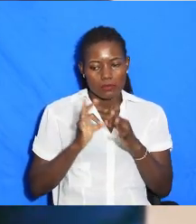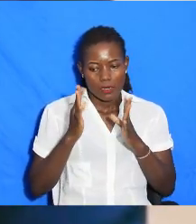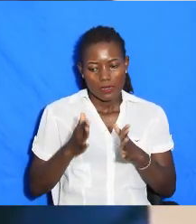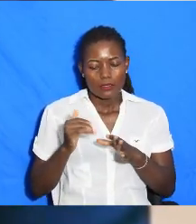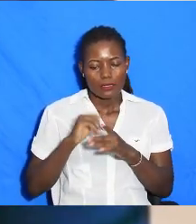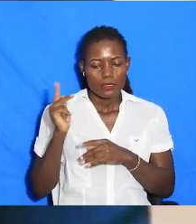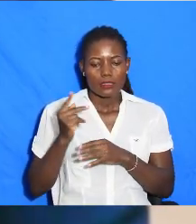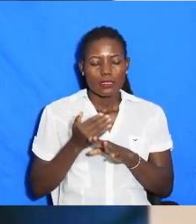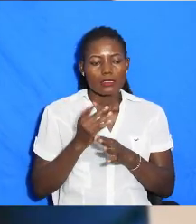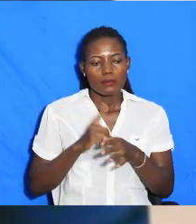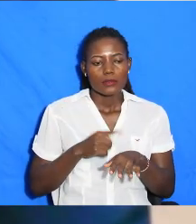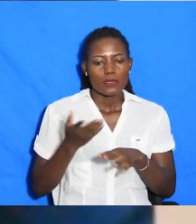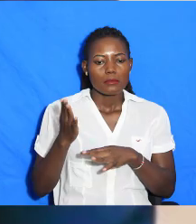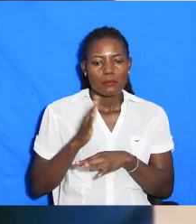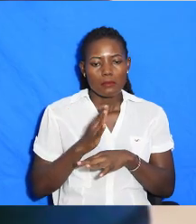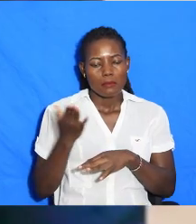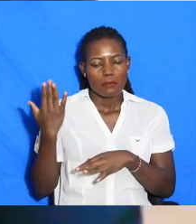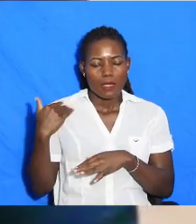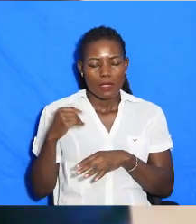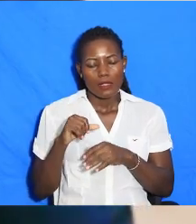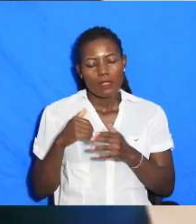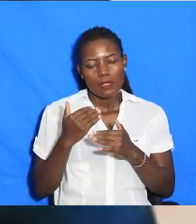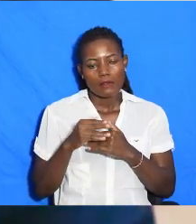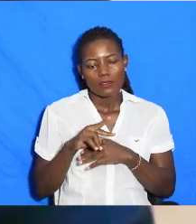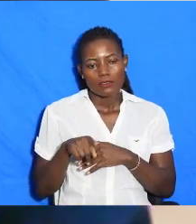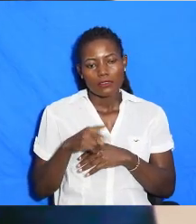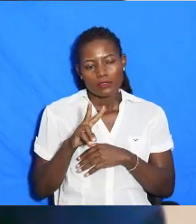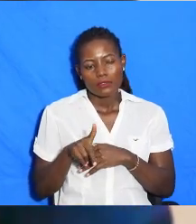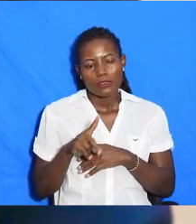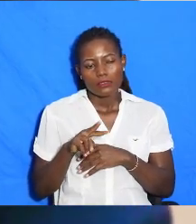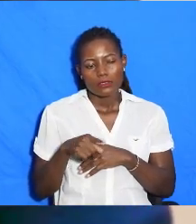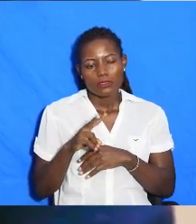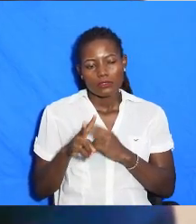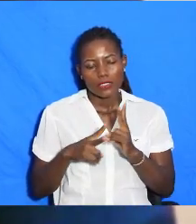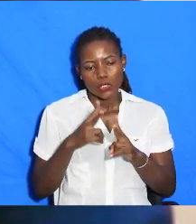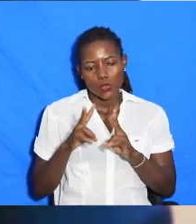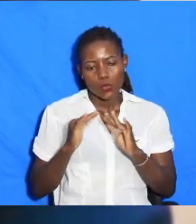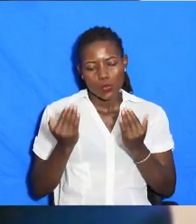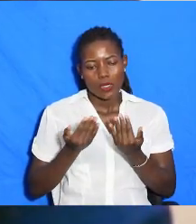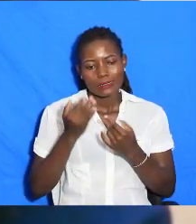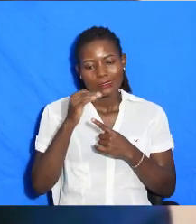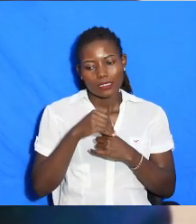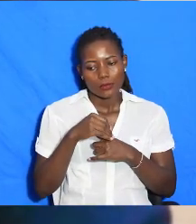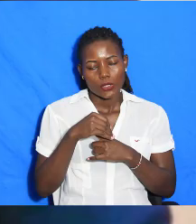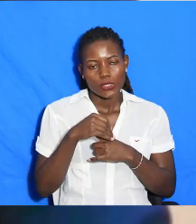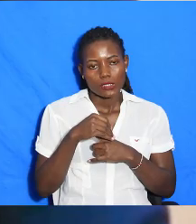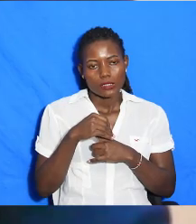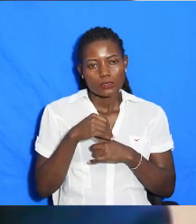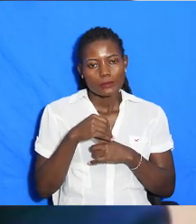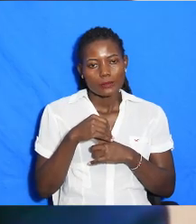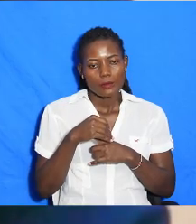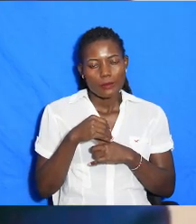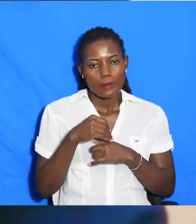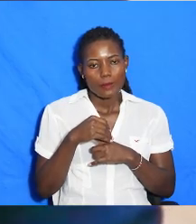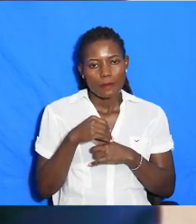after 2017, after 2021, 2022 World Championship. Was it 2022? mm, 2023,